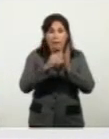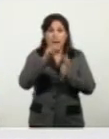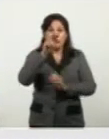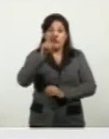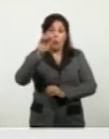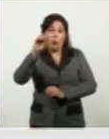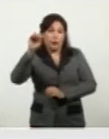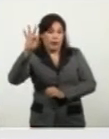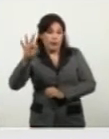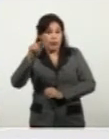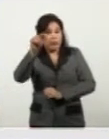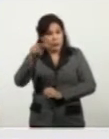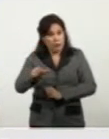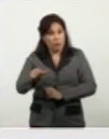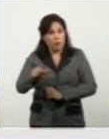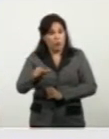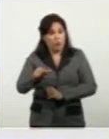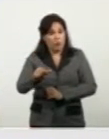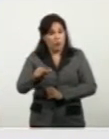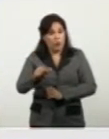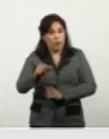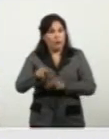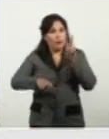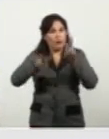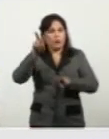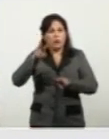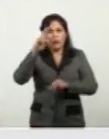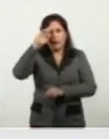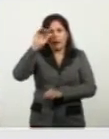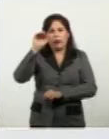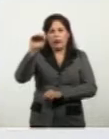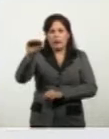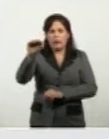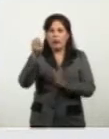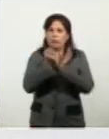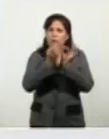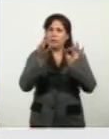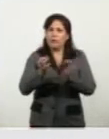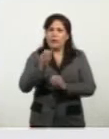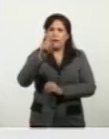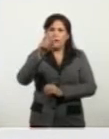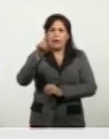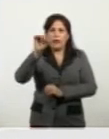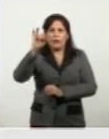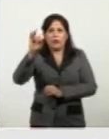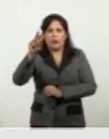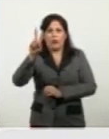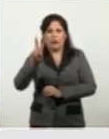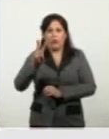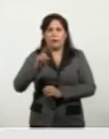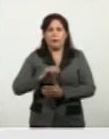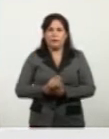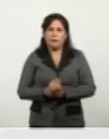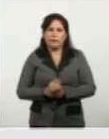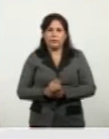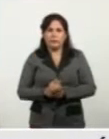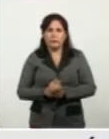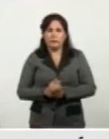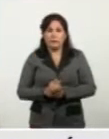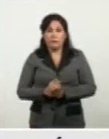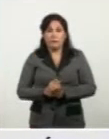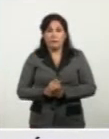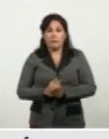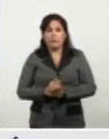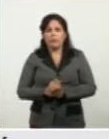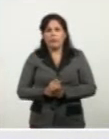of 3.98%, and Cuba remains with this lethality in the